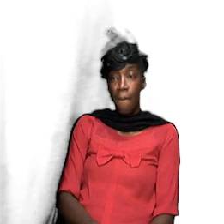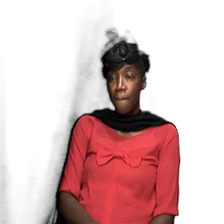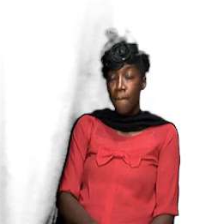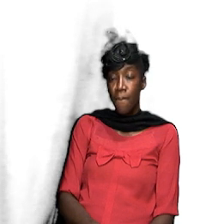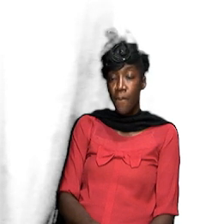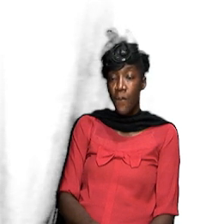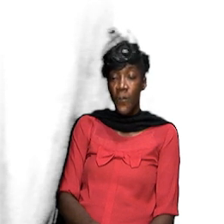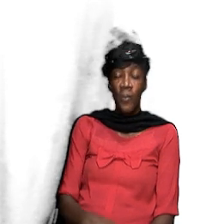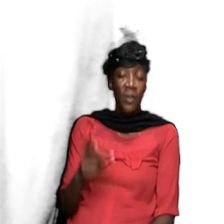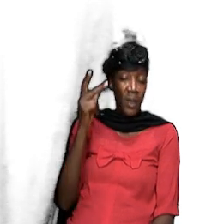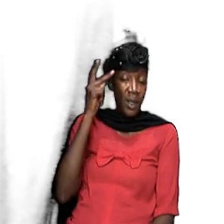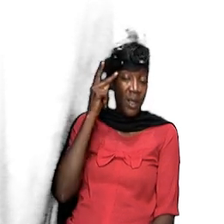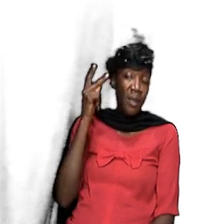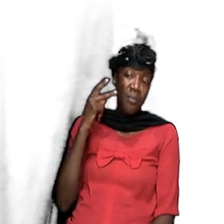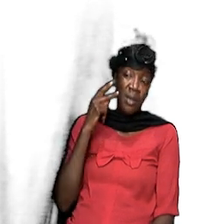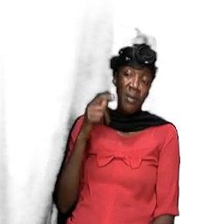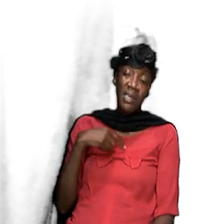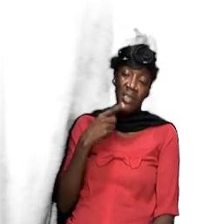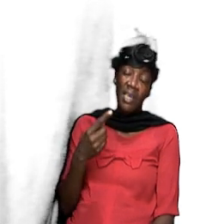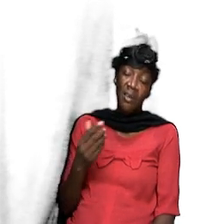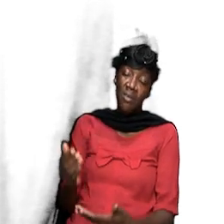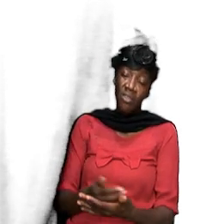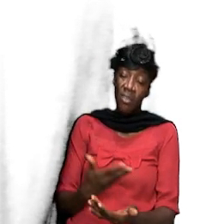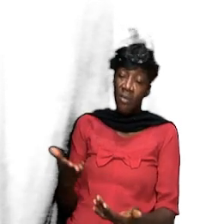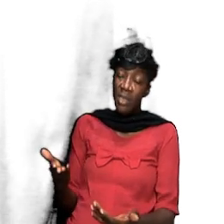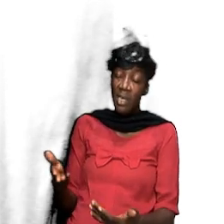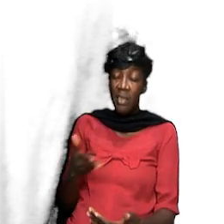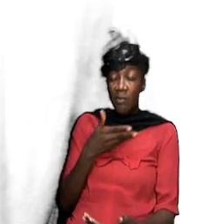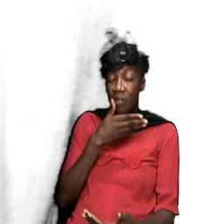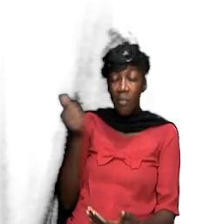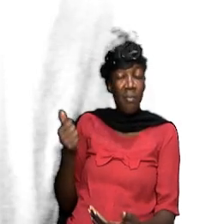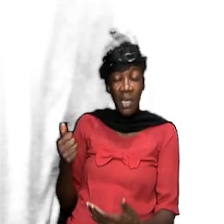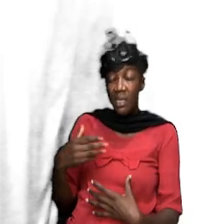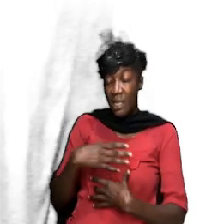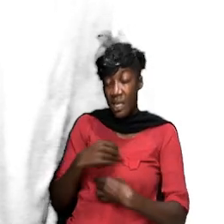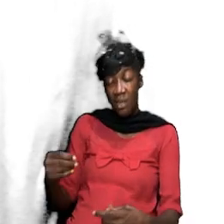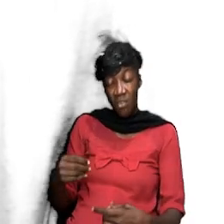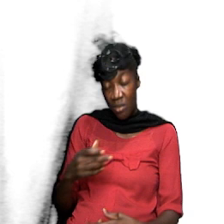But your parents telling you certain things because they have your best interest at heart.